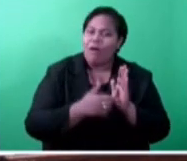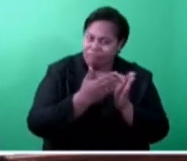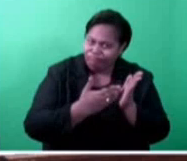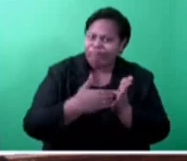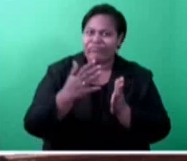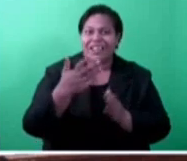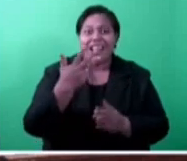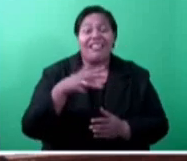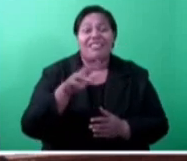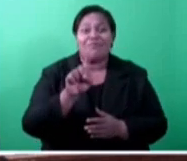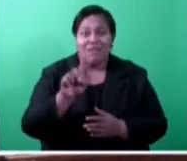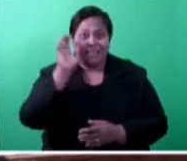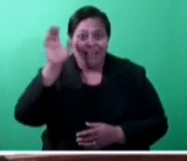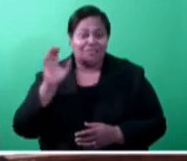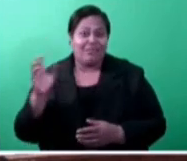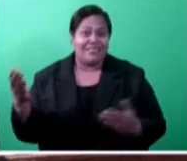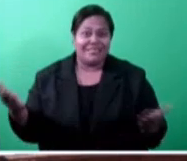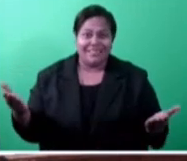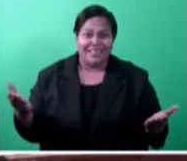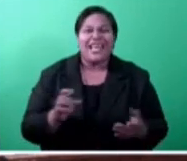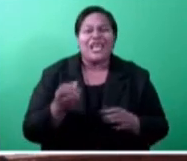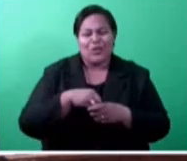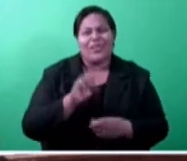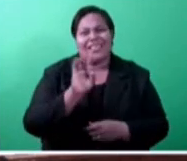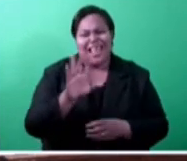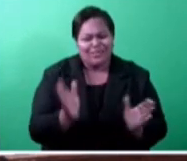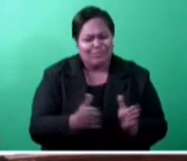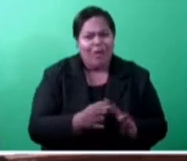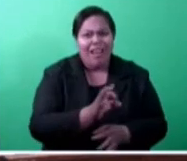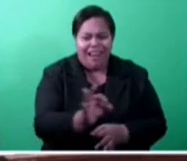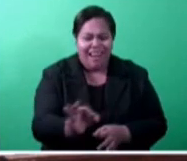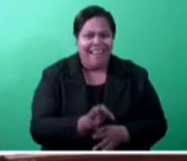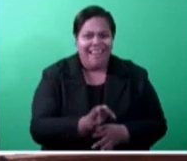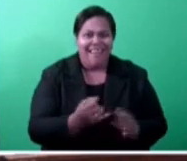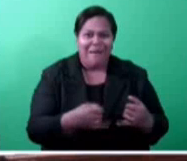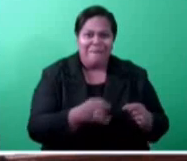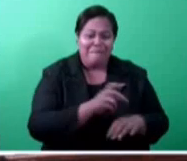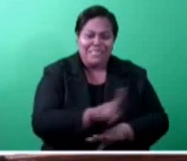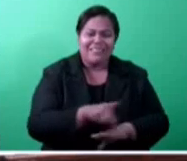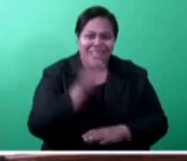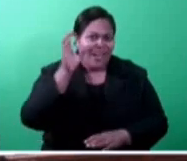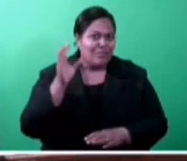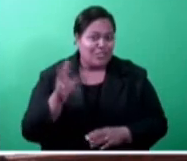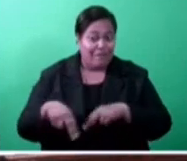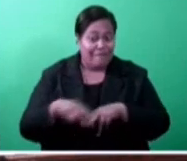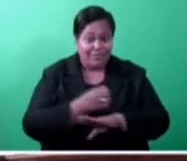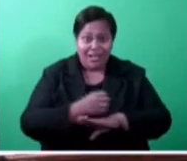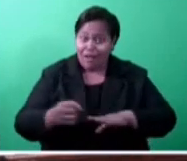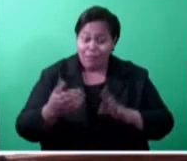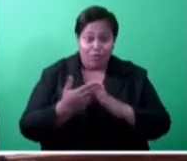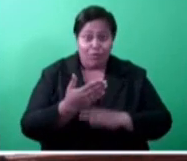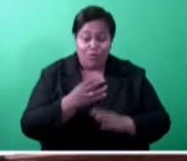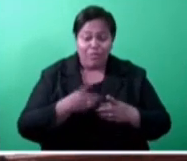state parties, which includes 10 smaller Pacific Island countries. The Fijian government, through the Department of Environment,